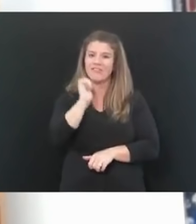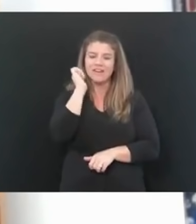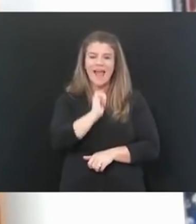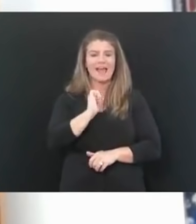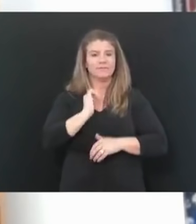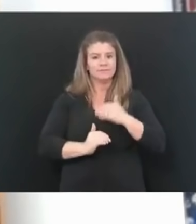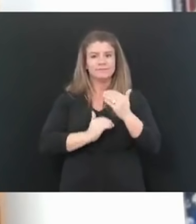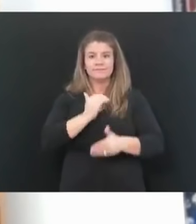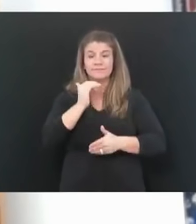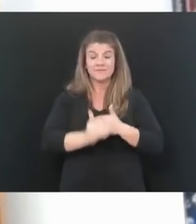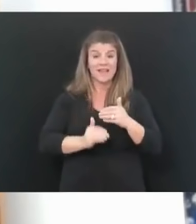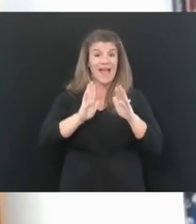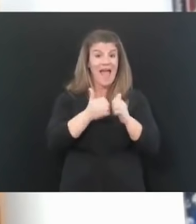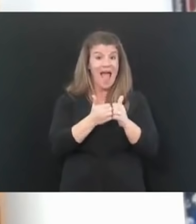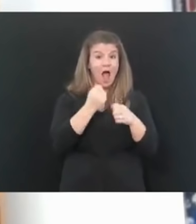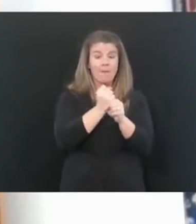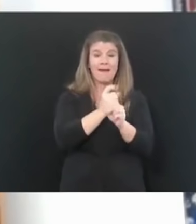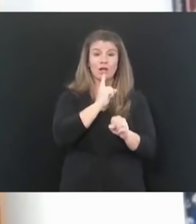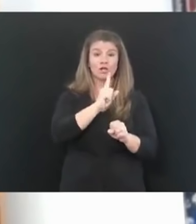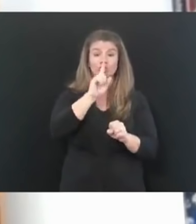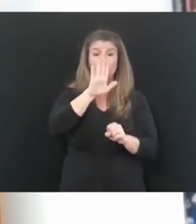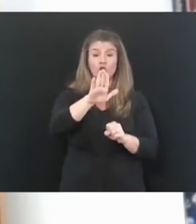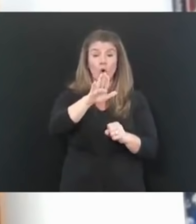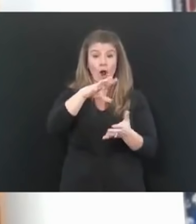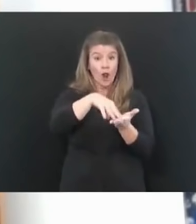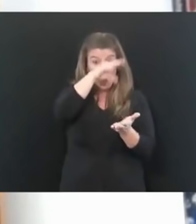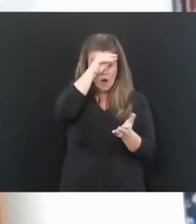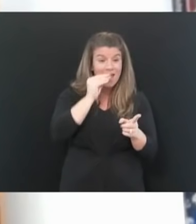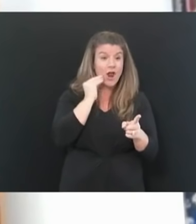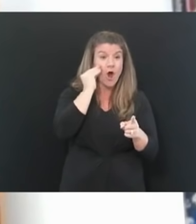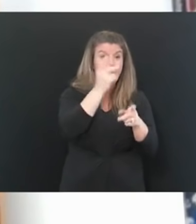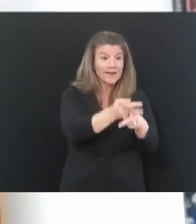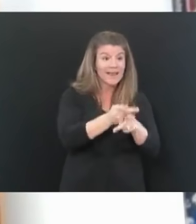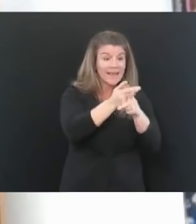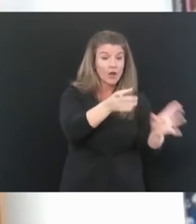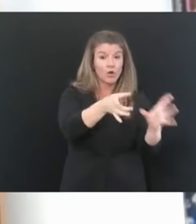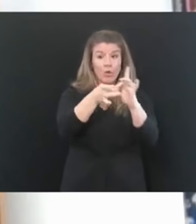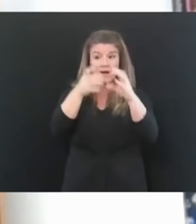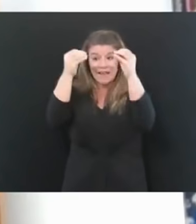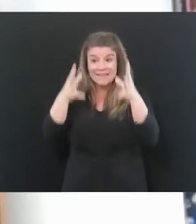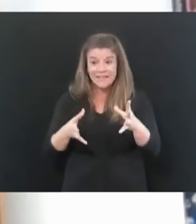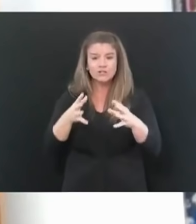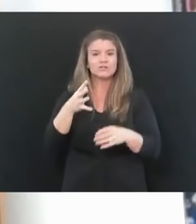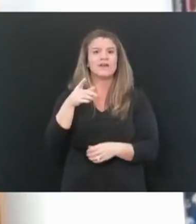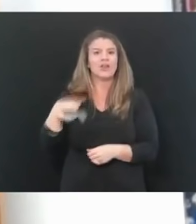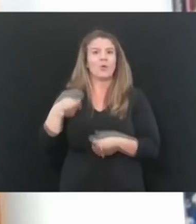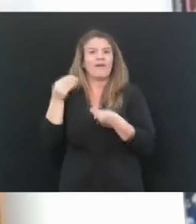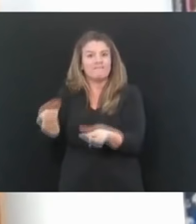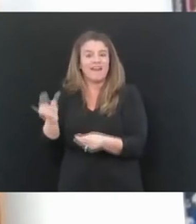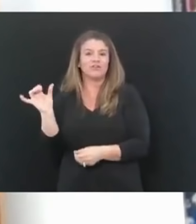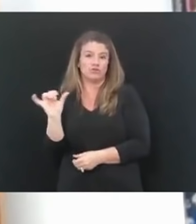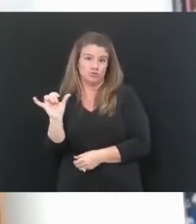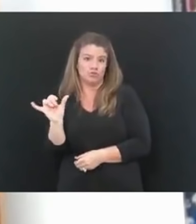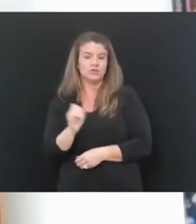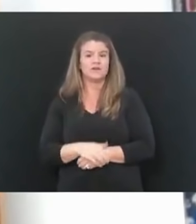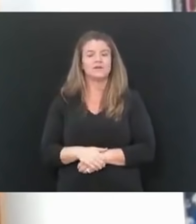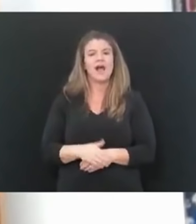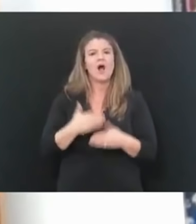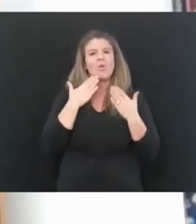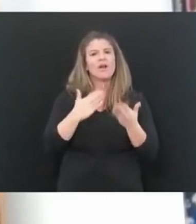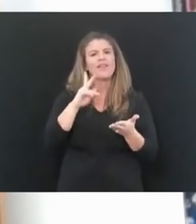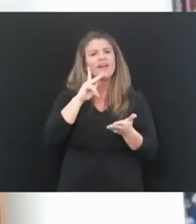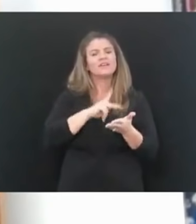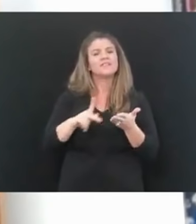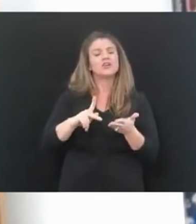meals, making sure that remote learning is taking place, and coordinating with teachers. And then I want to thank Secretary Crouch for bringing up